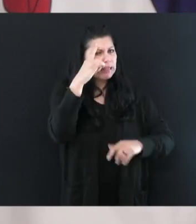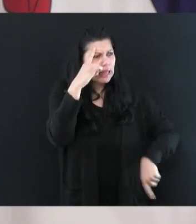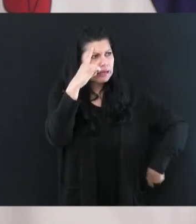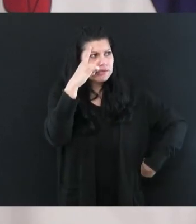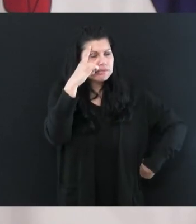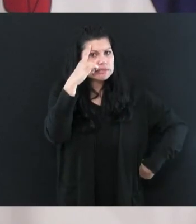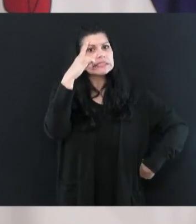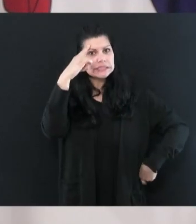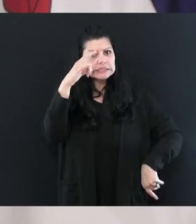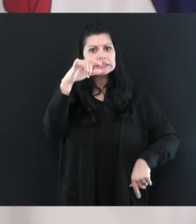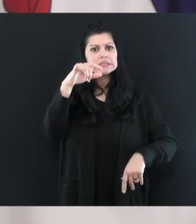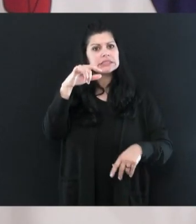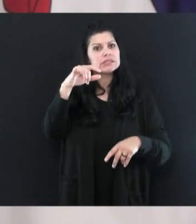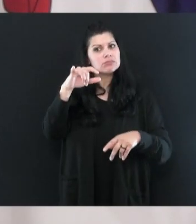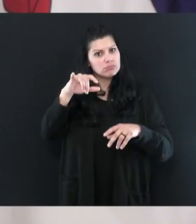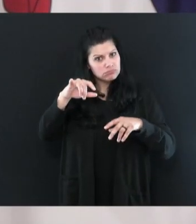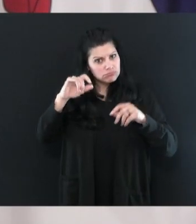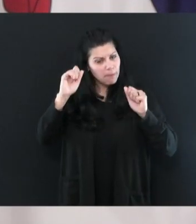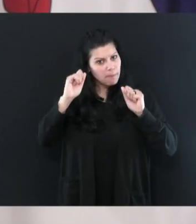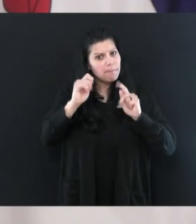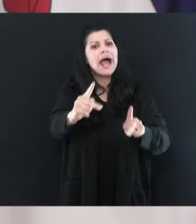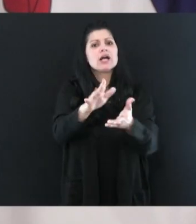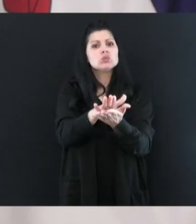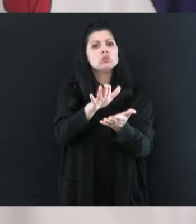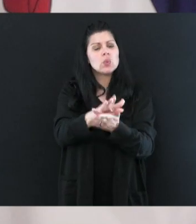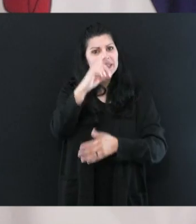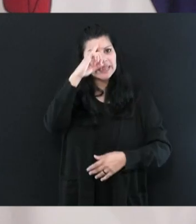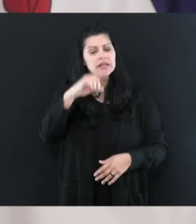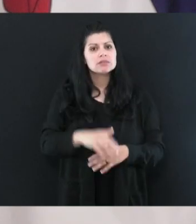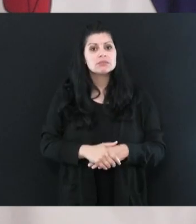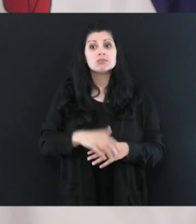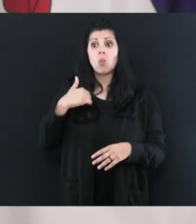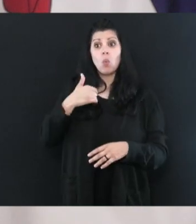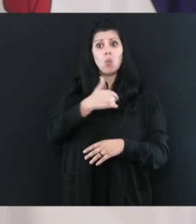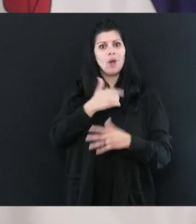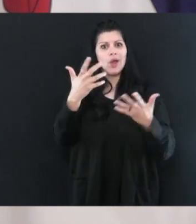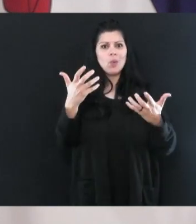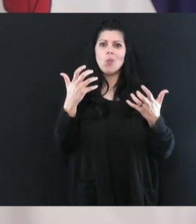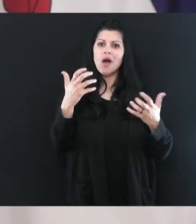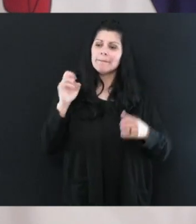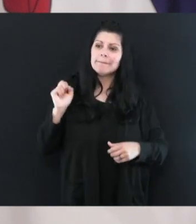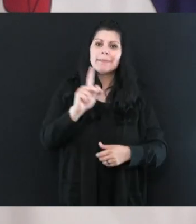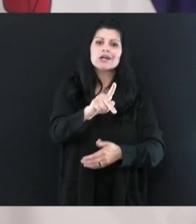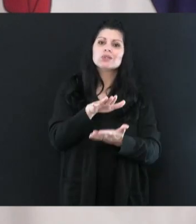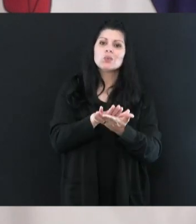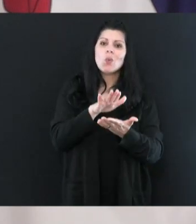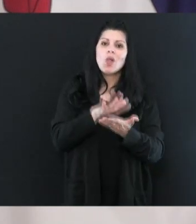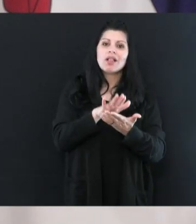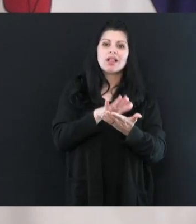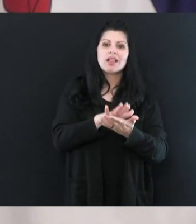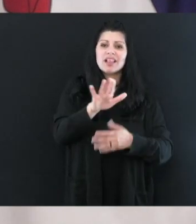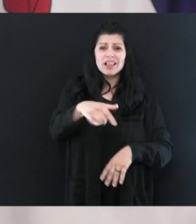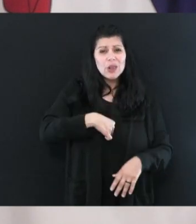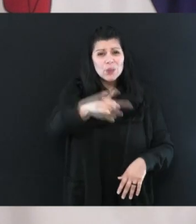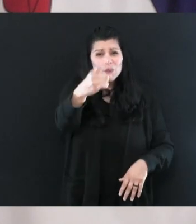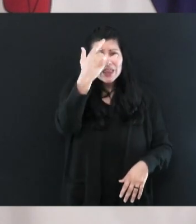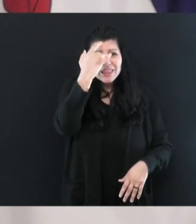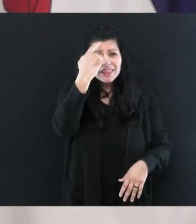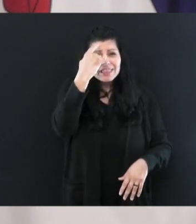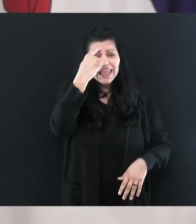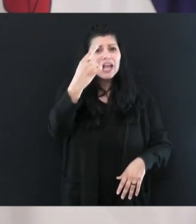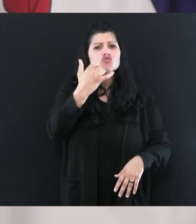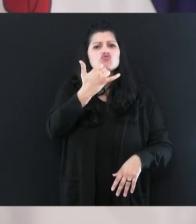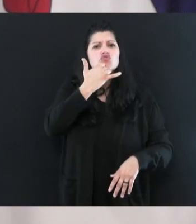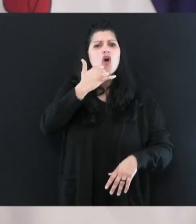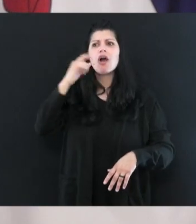we want in this nation to be back in school. There's nothing wrong with people flooding a testing site because